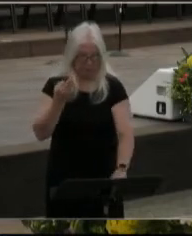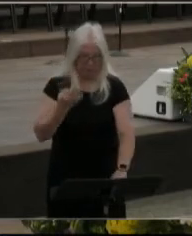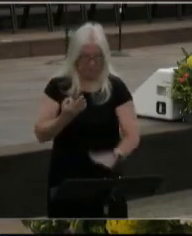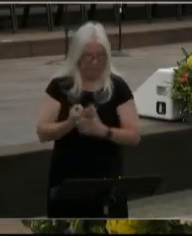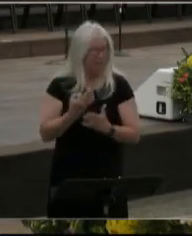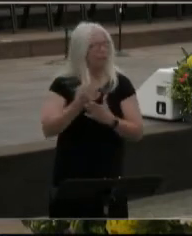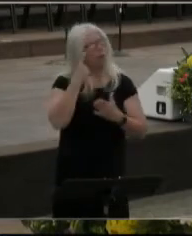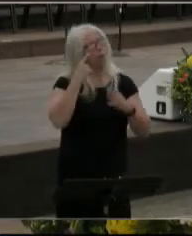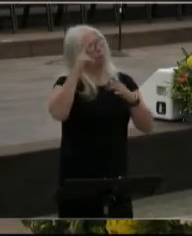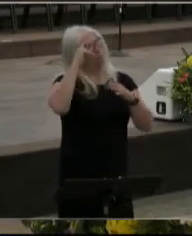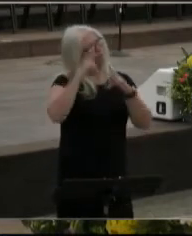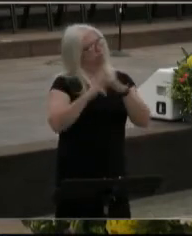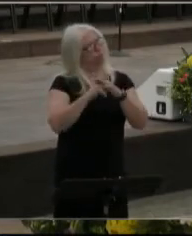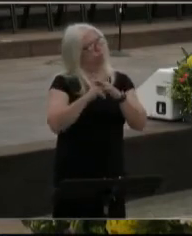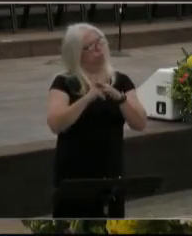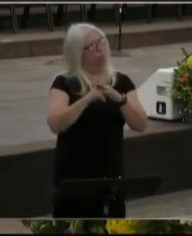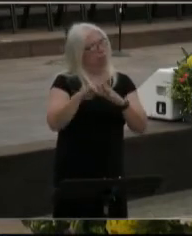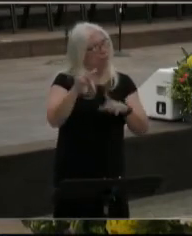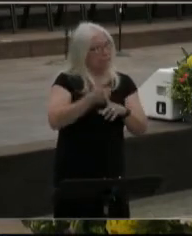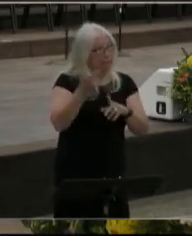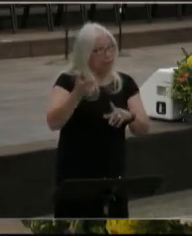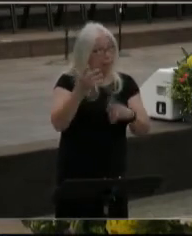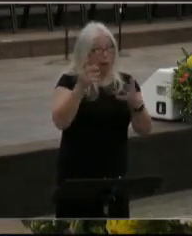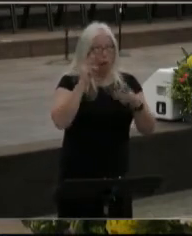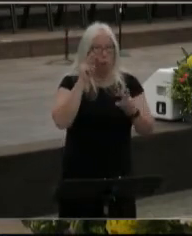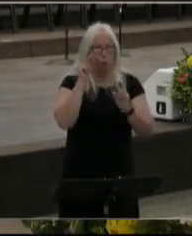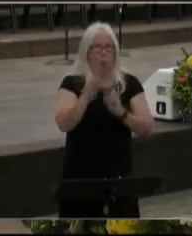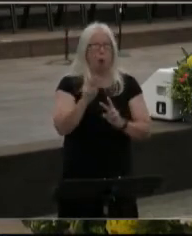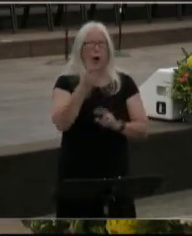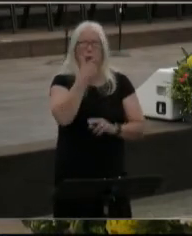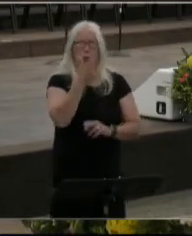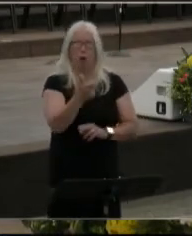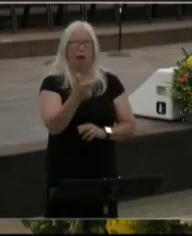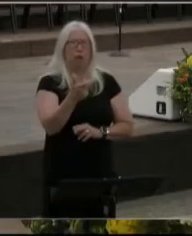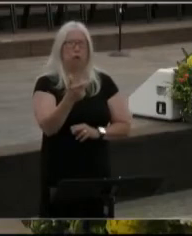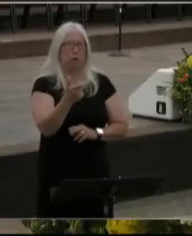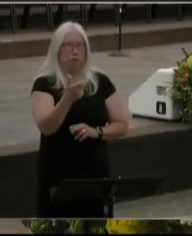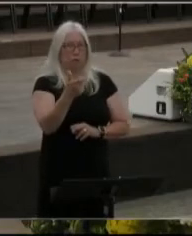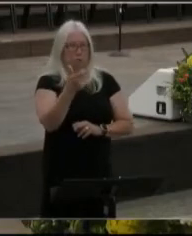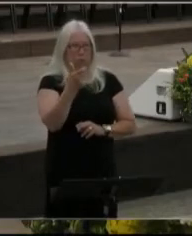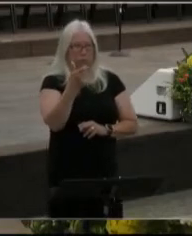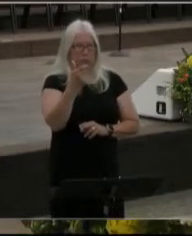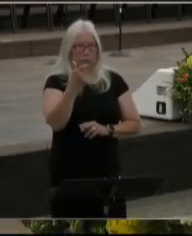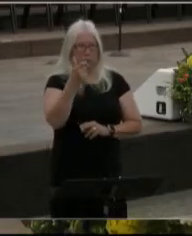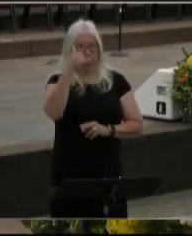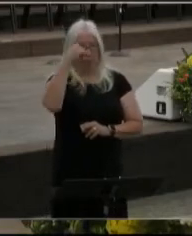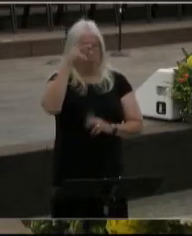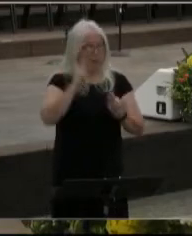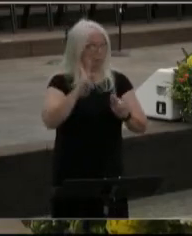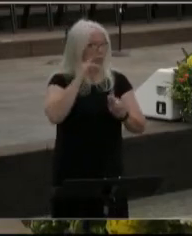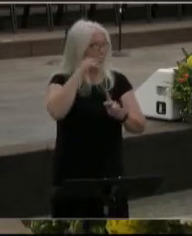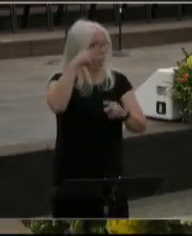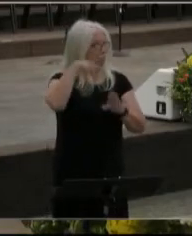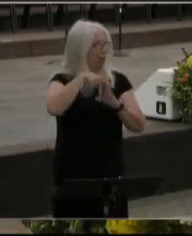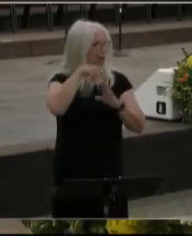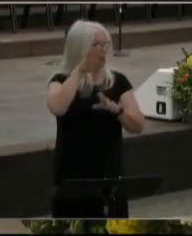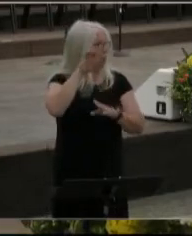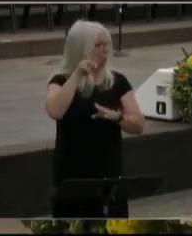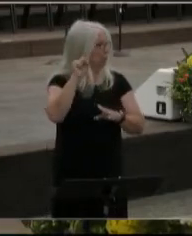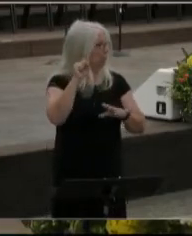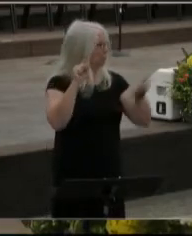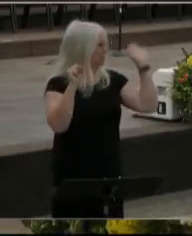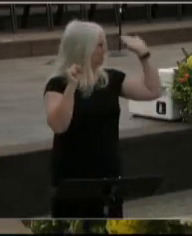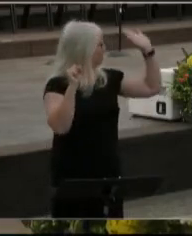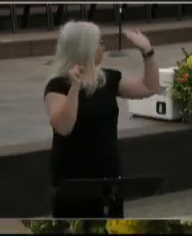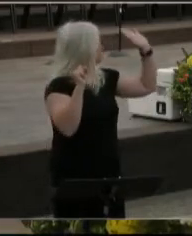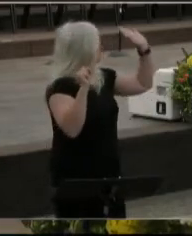don't know why this sort of came to mind. Does anybody ever watch the guys that ride the bulls? Anybody ride the bulls? Ride the, you know,